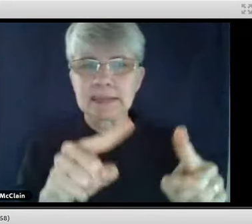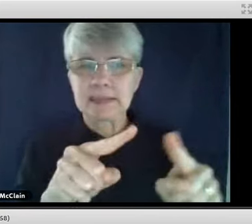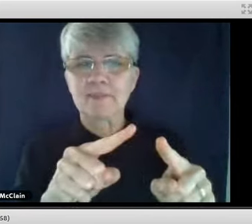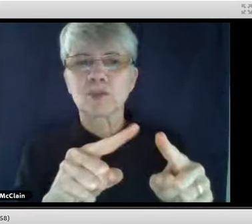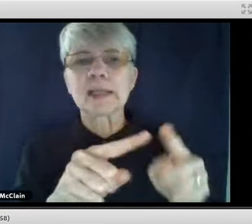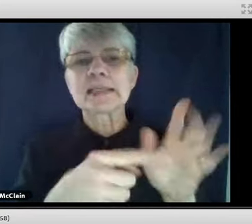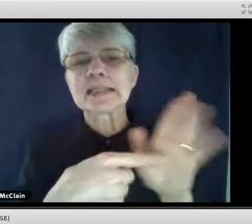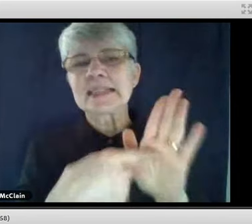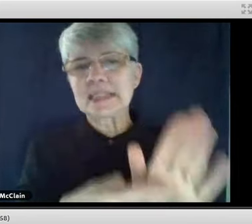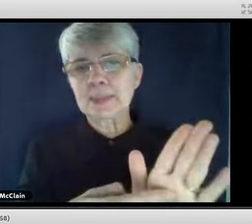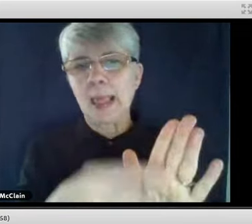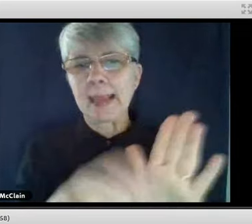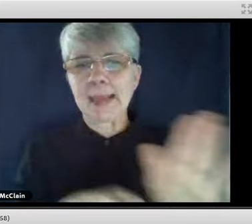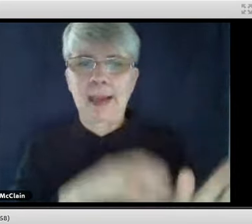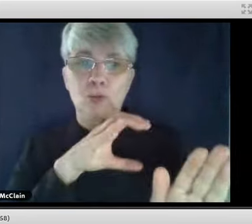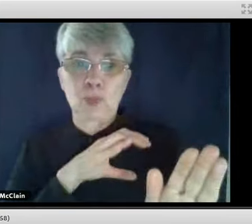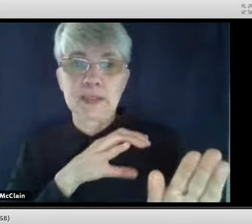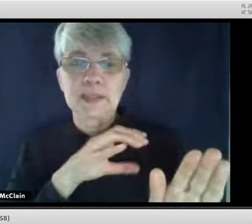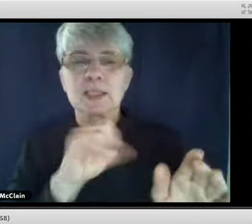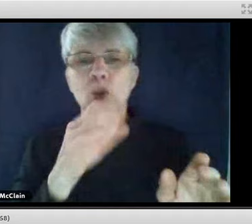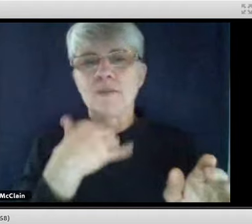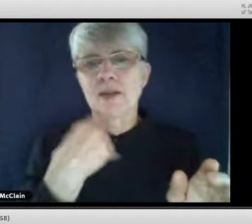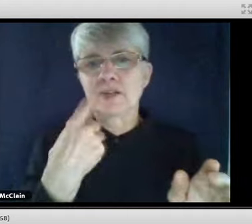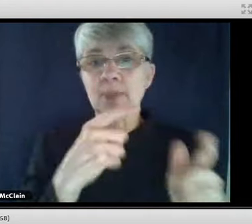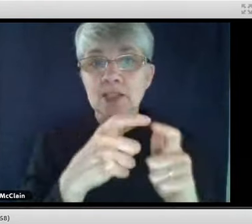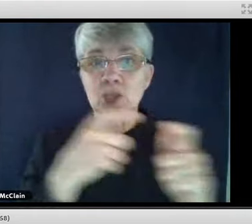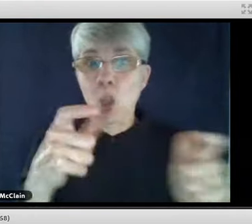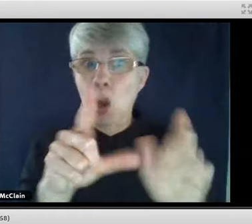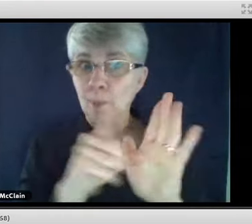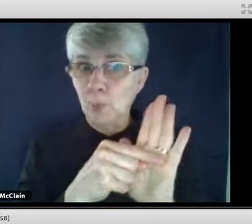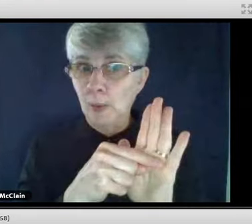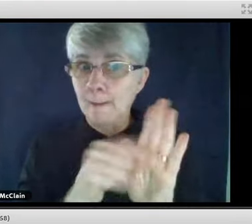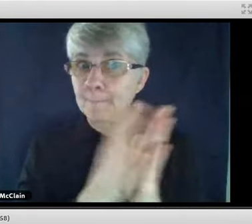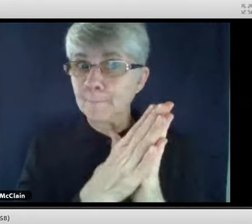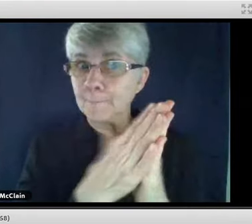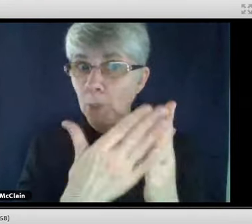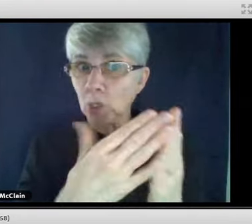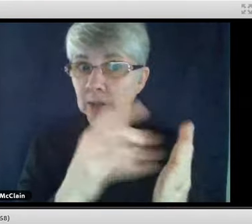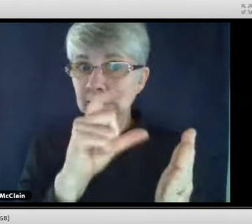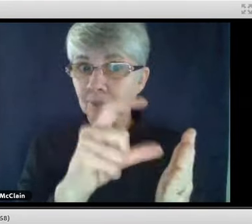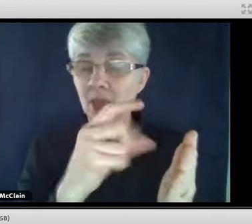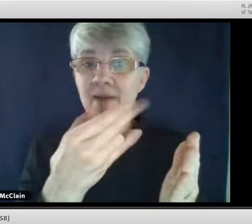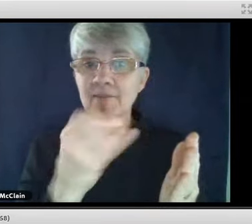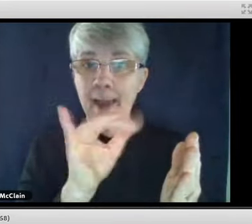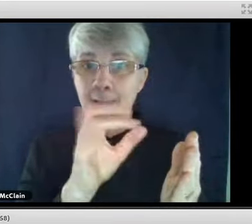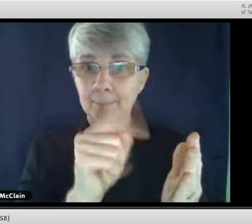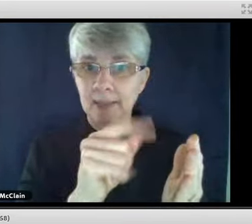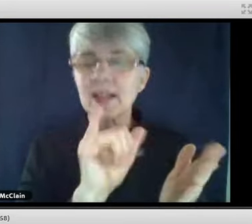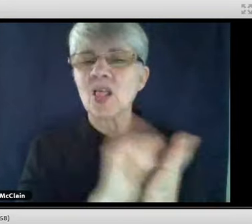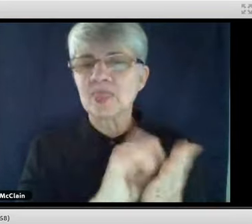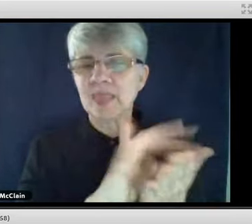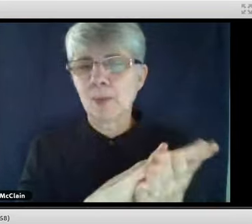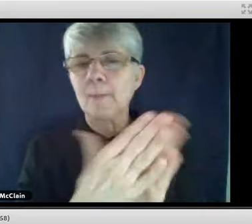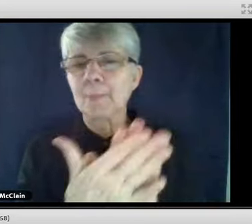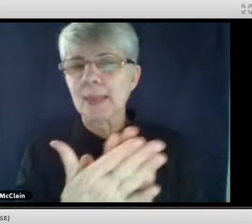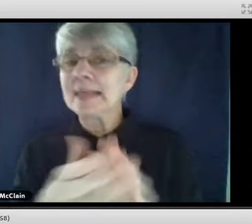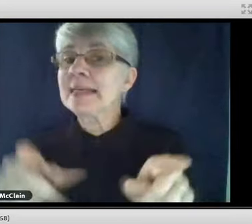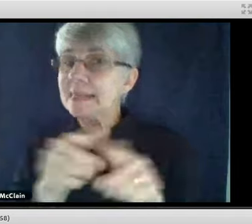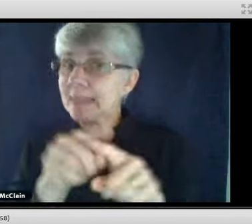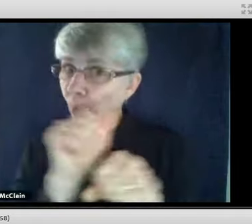display characteristics. So if you have something that's like a large print version of Hamlet, that will be, once again, same